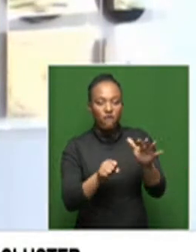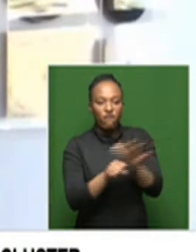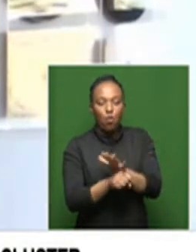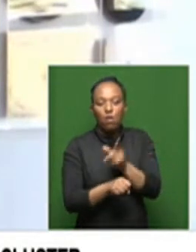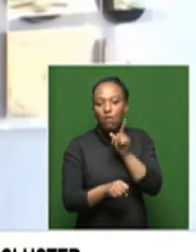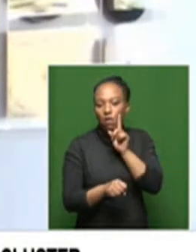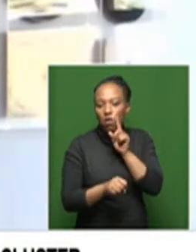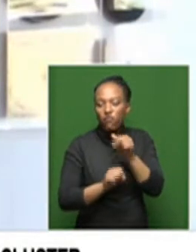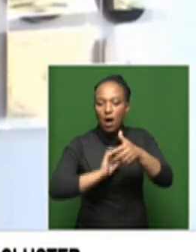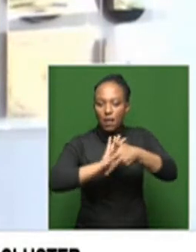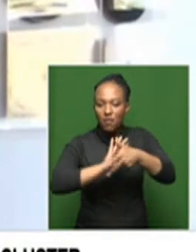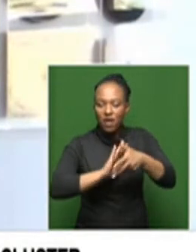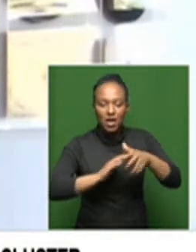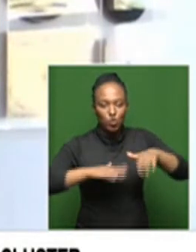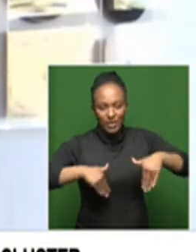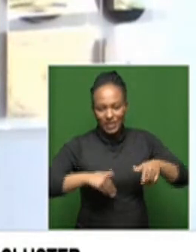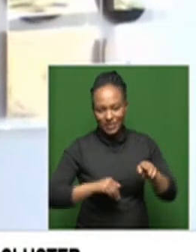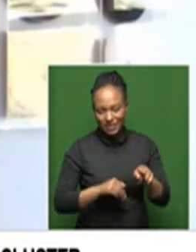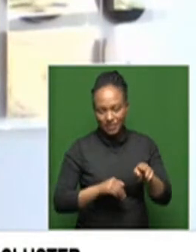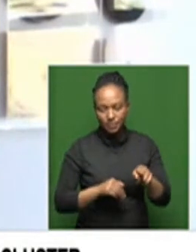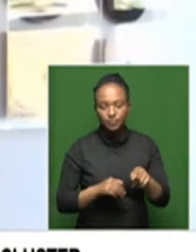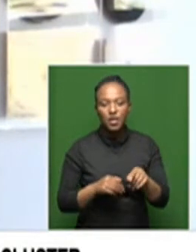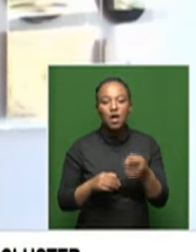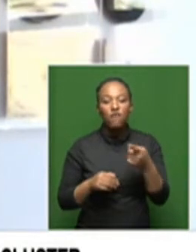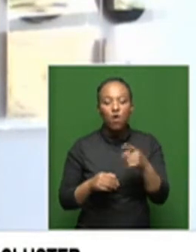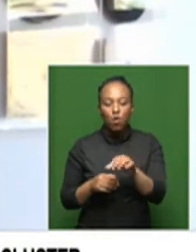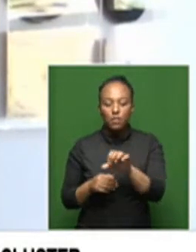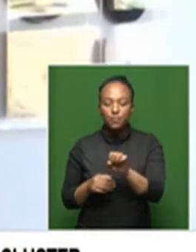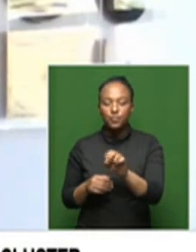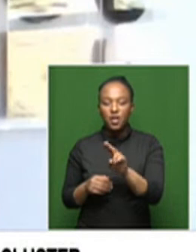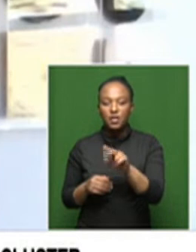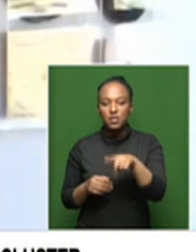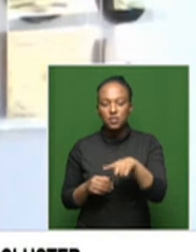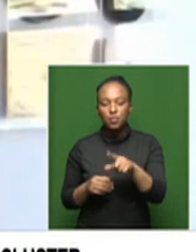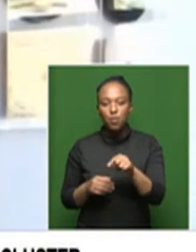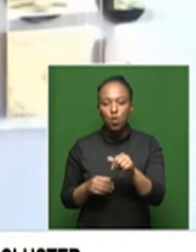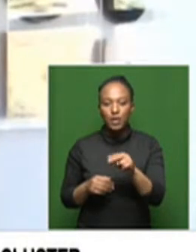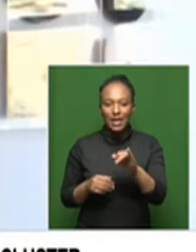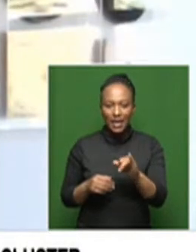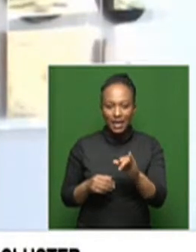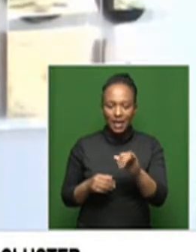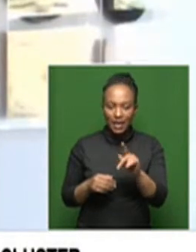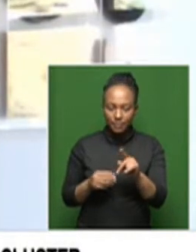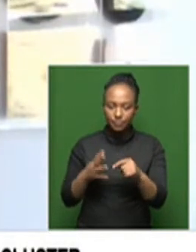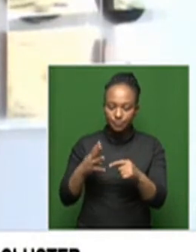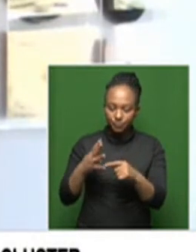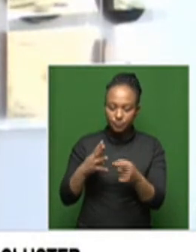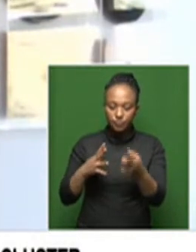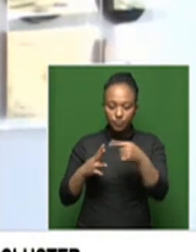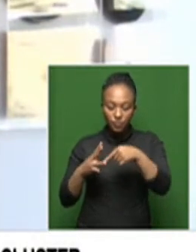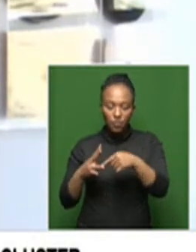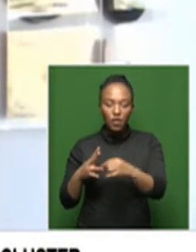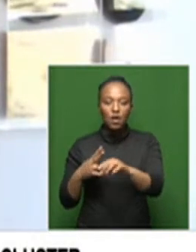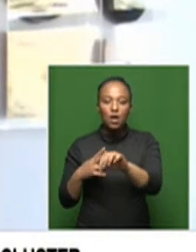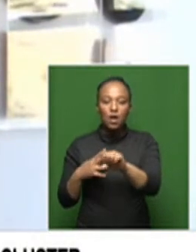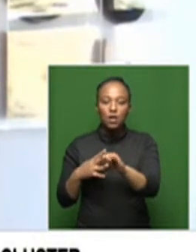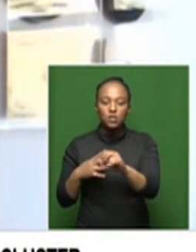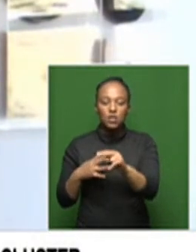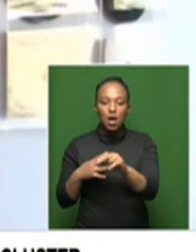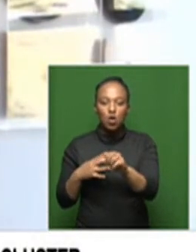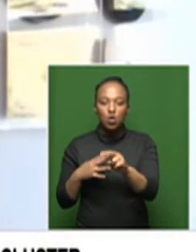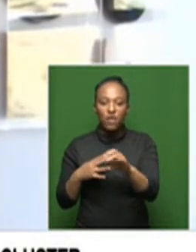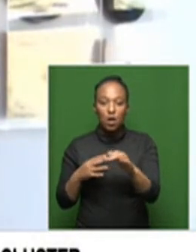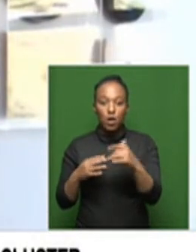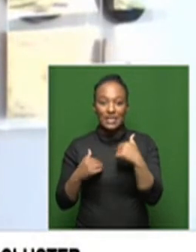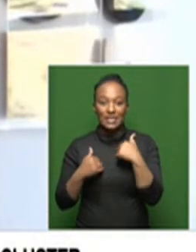yet. So that's Sputnik. Sinovac, similarly, when they first applied, we needed more data.